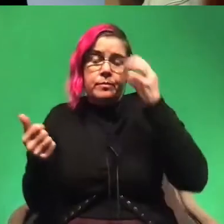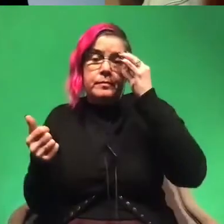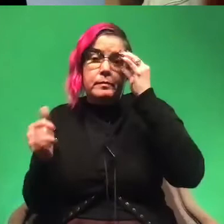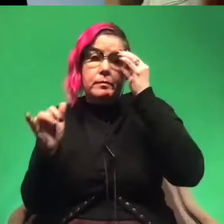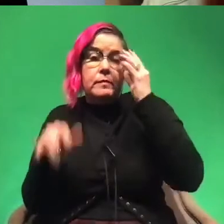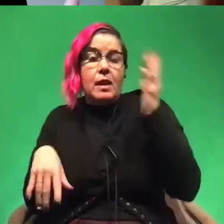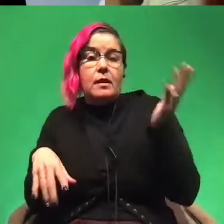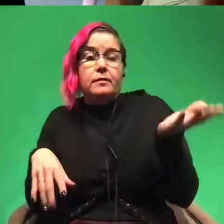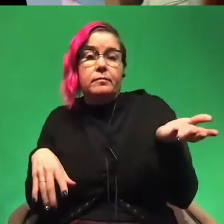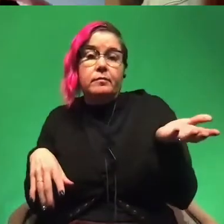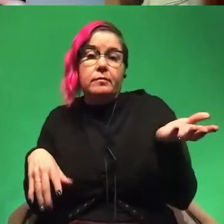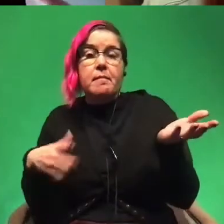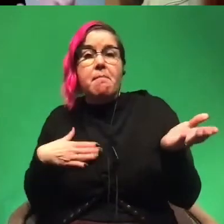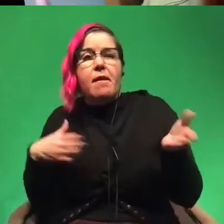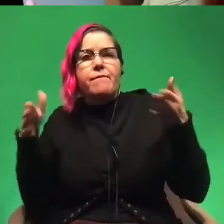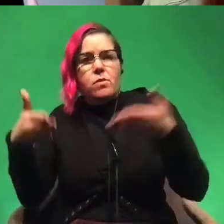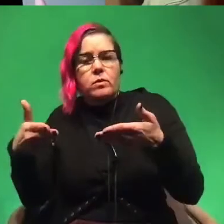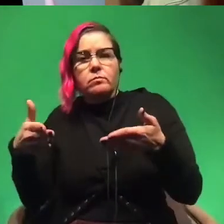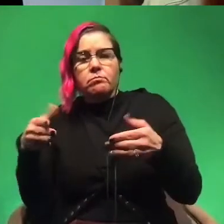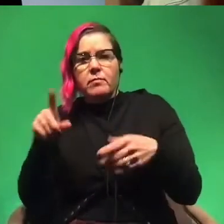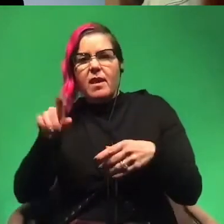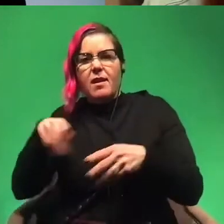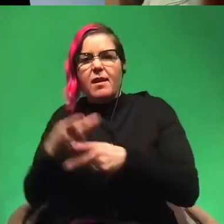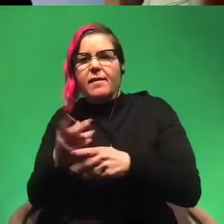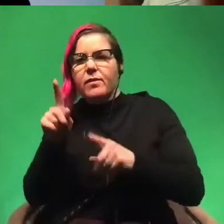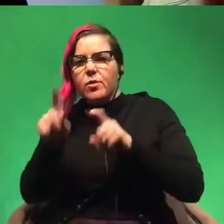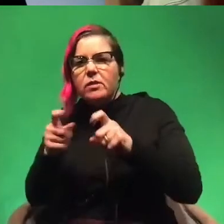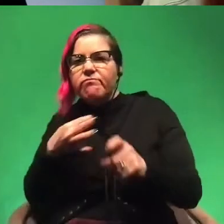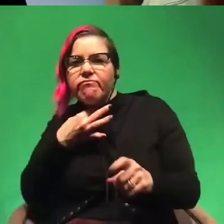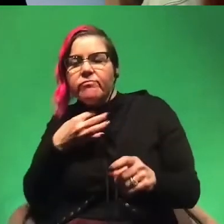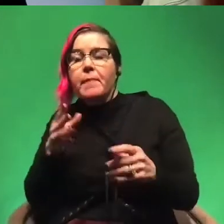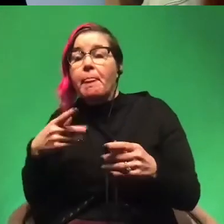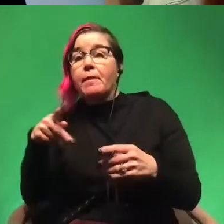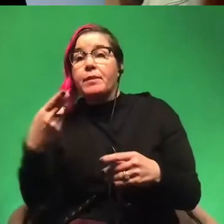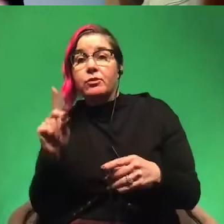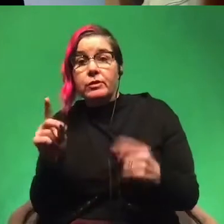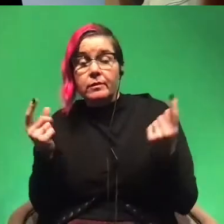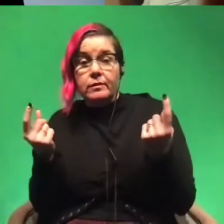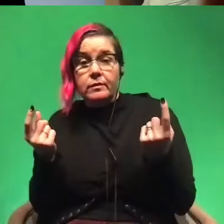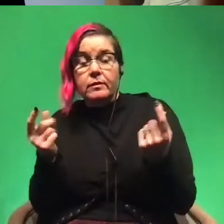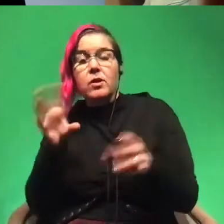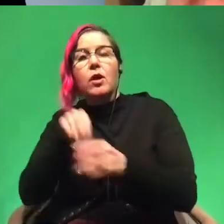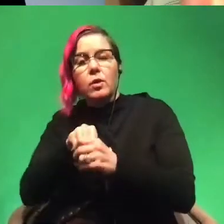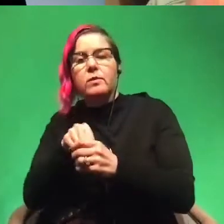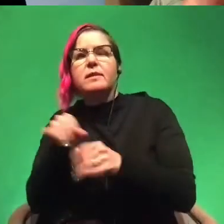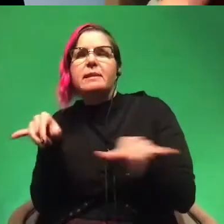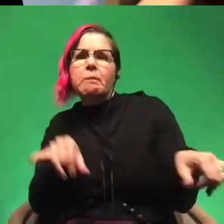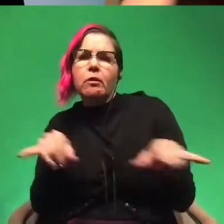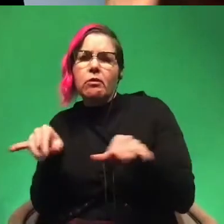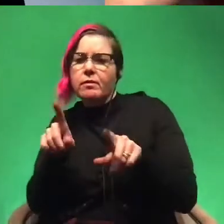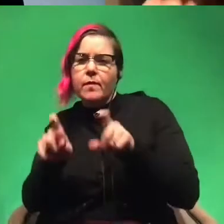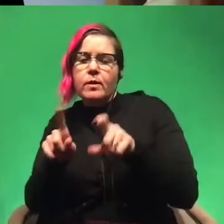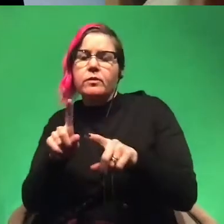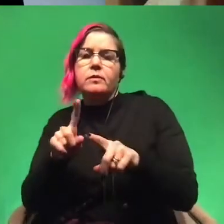really realistically like my focus. I'm interested in those types of questions. And so now I'm doing my PhD, which includes some similar questions like that, but